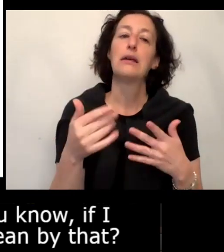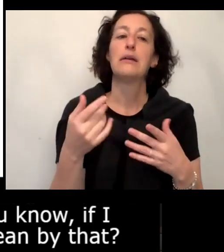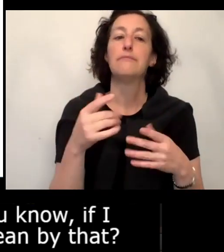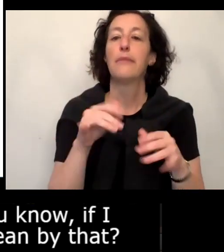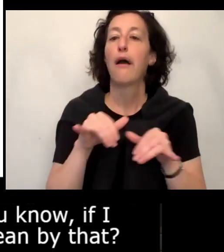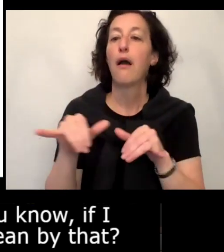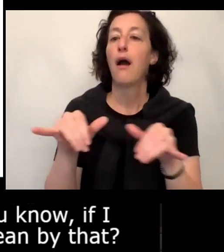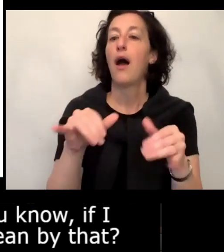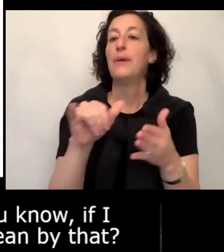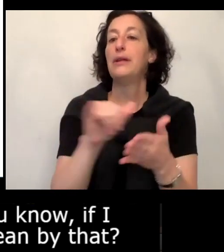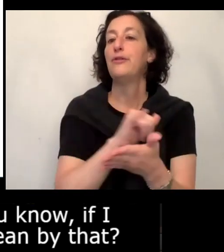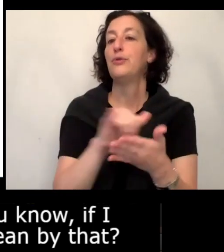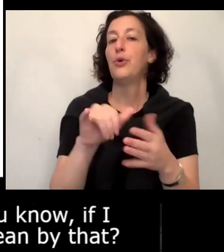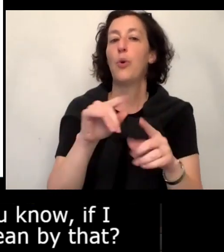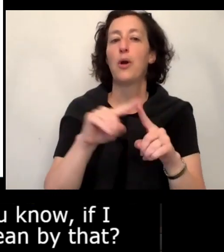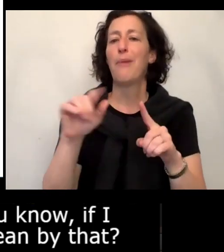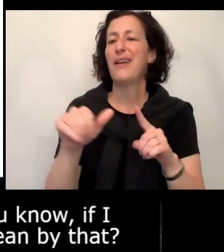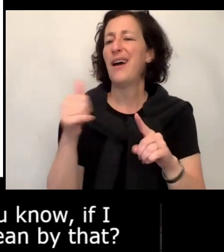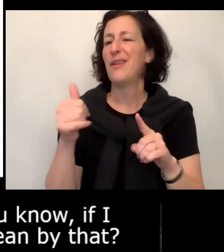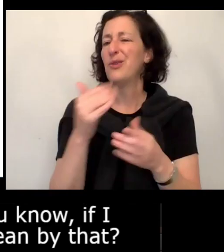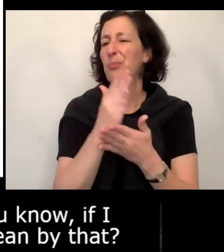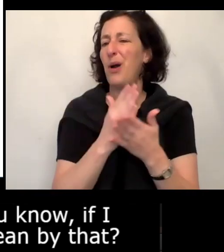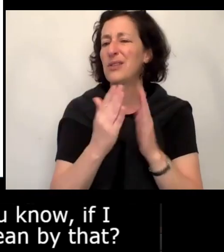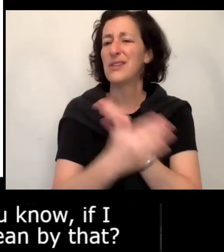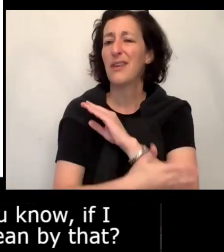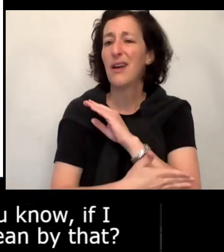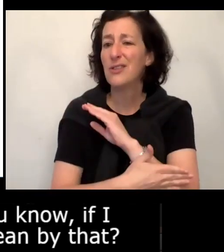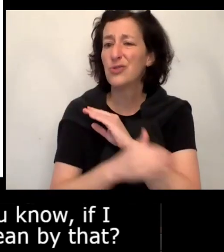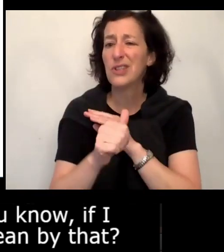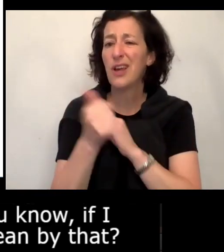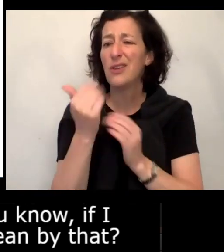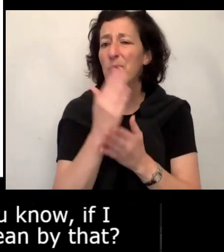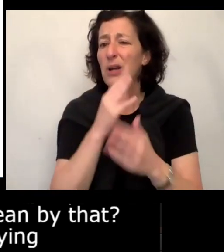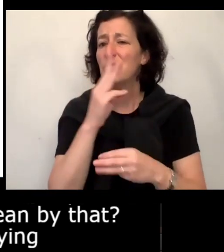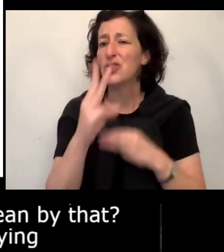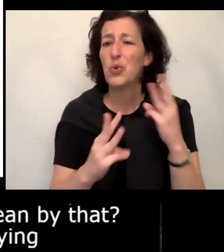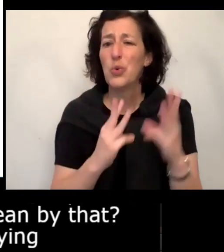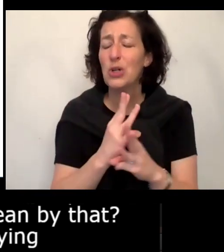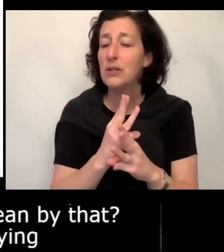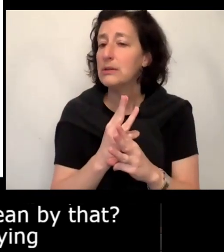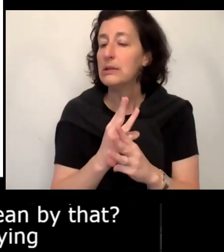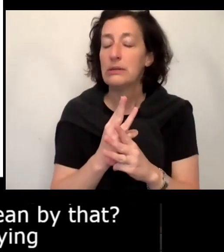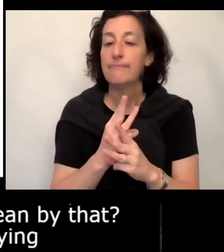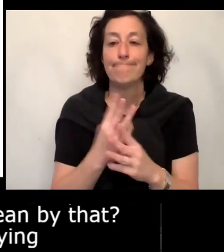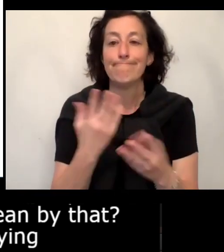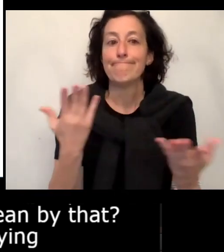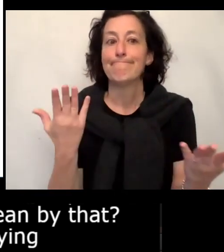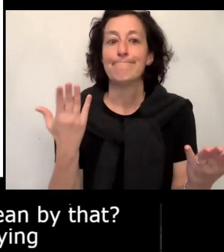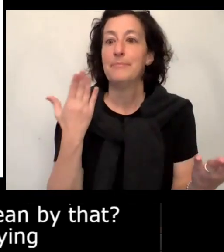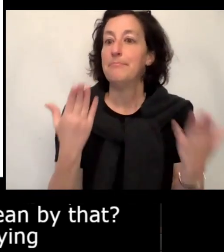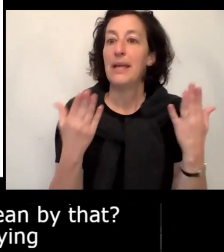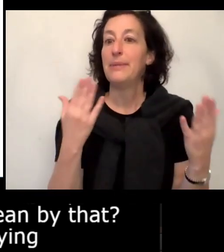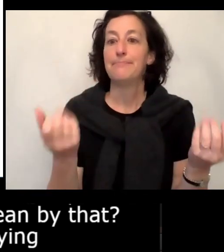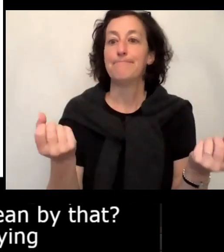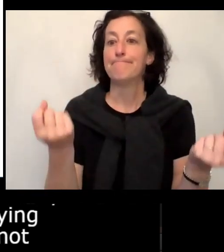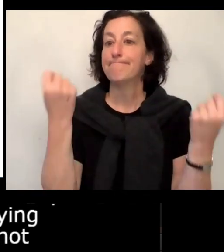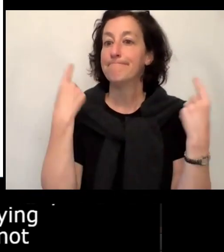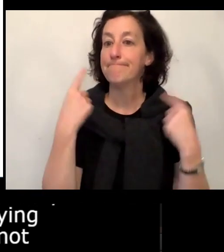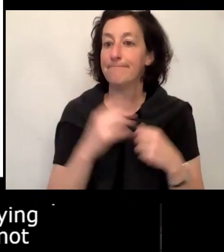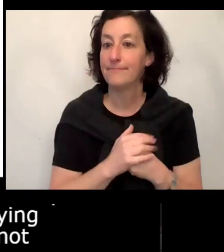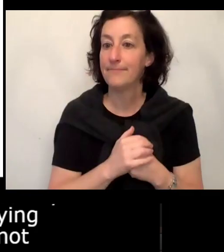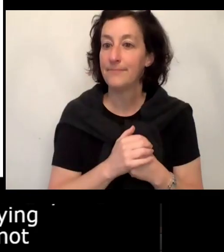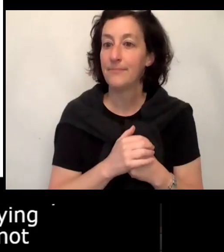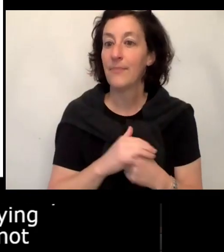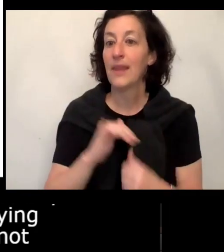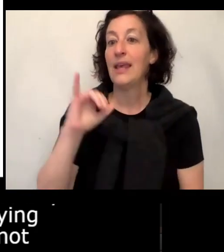And saying something is as good as sliced bread, people might not understand that. There's also idioms become